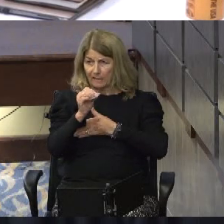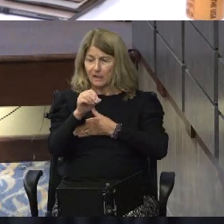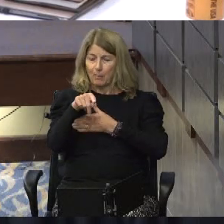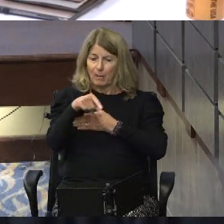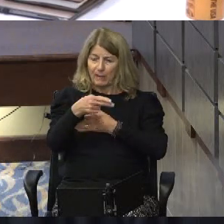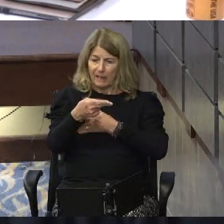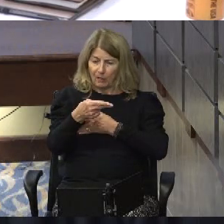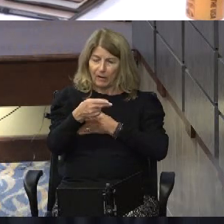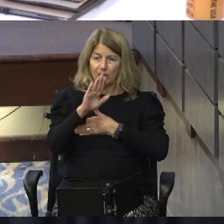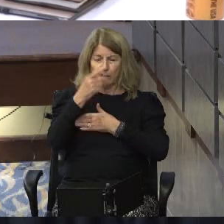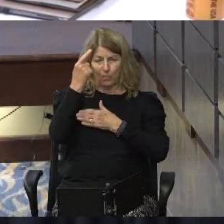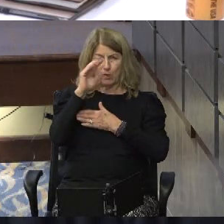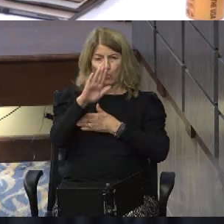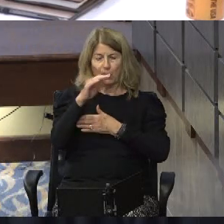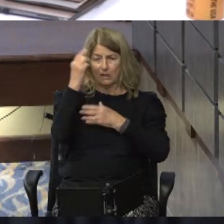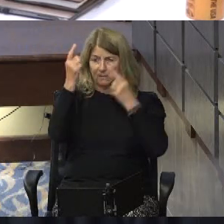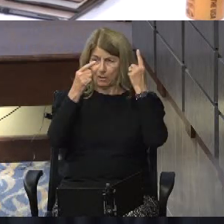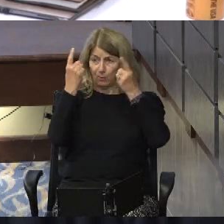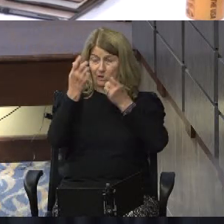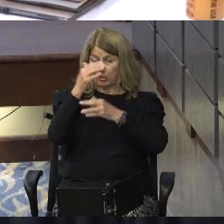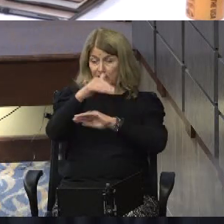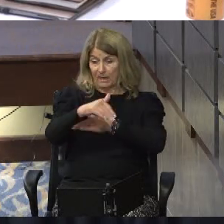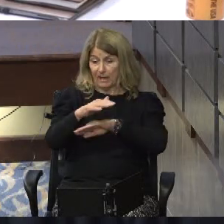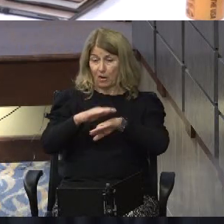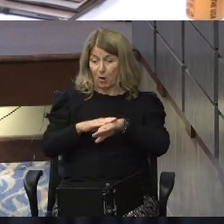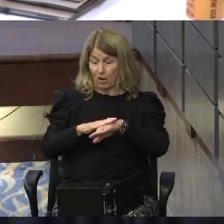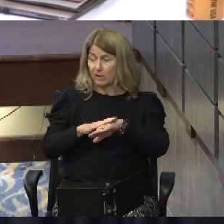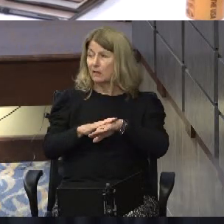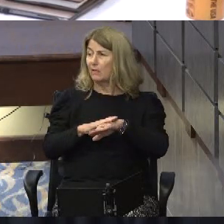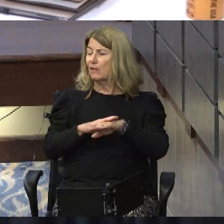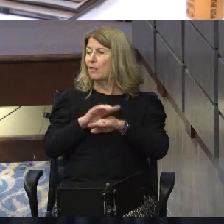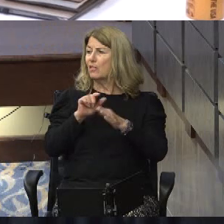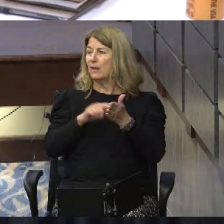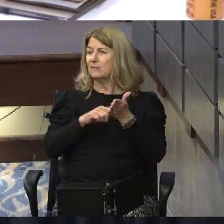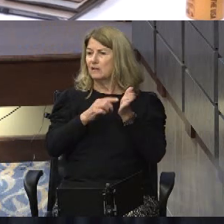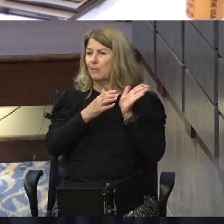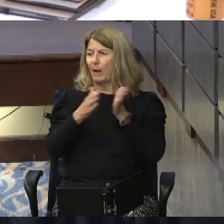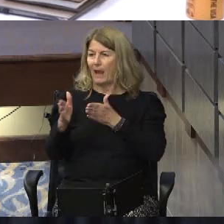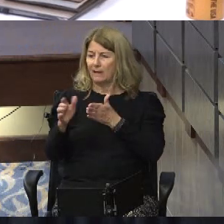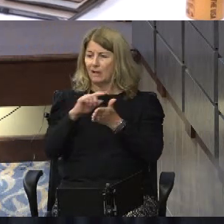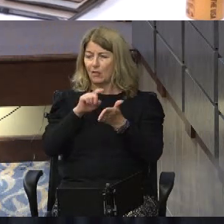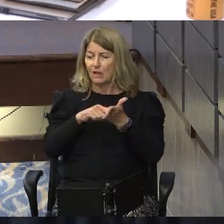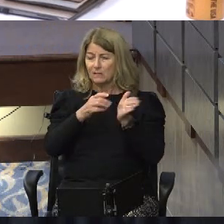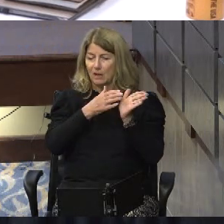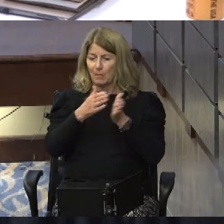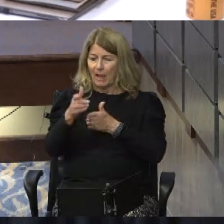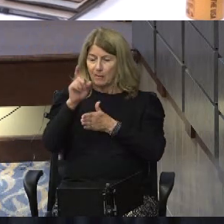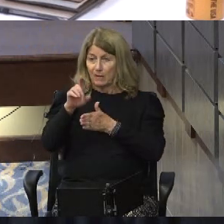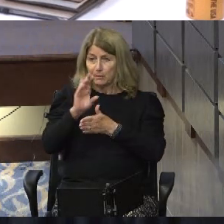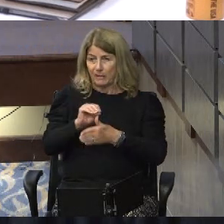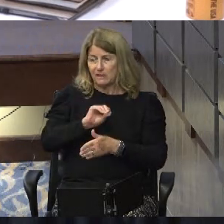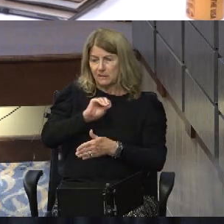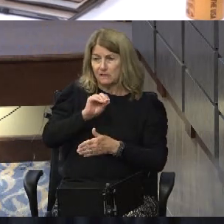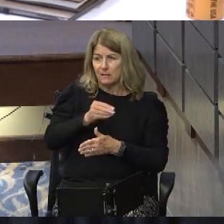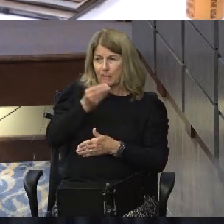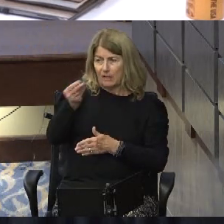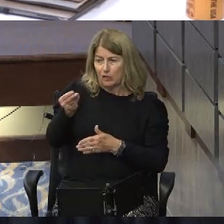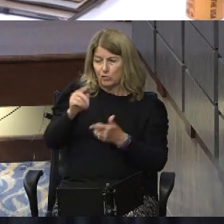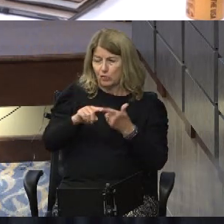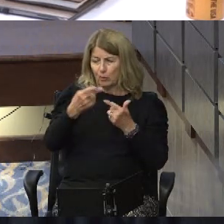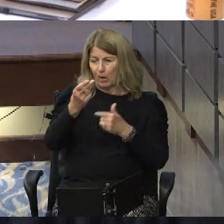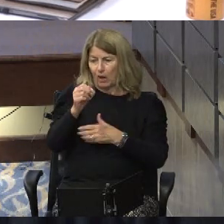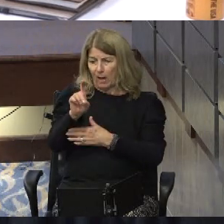consideration on tonight's agenda in regard to this plan. This plan must be submitted to HUD by March 31st of